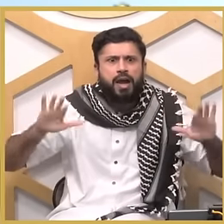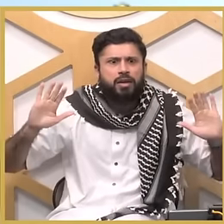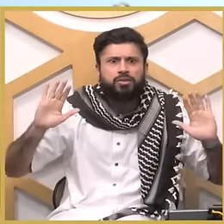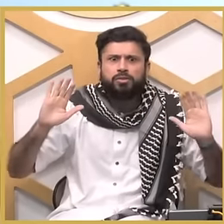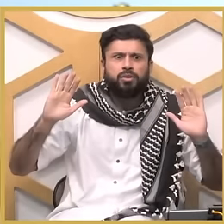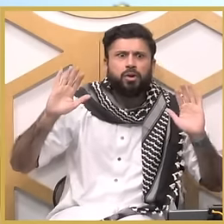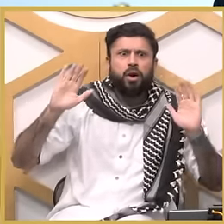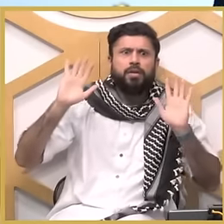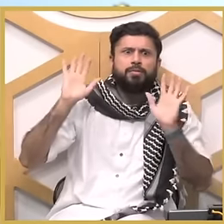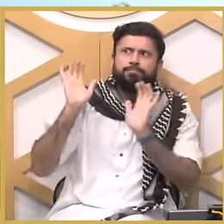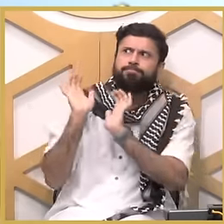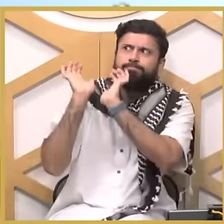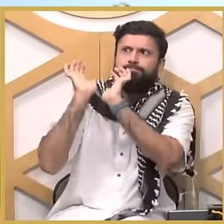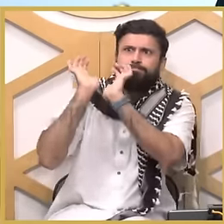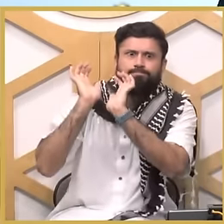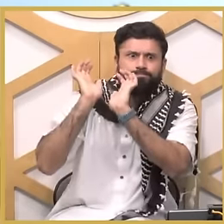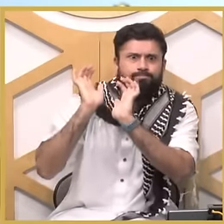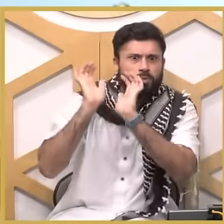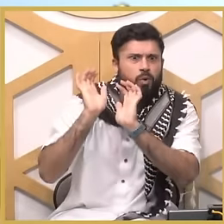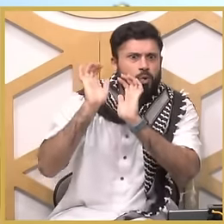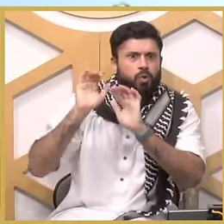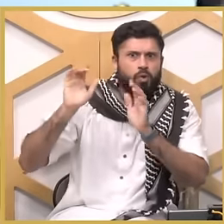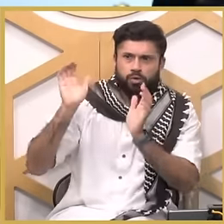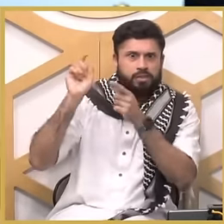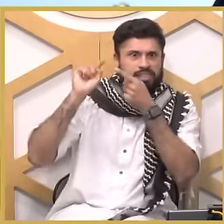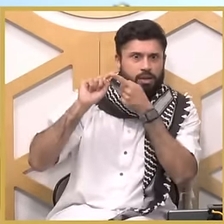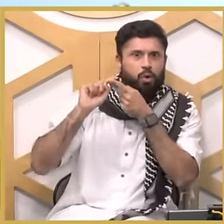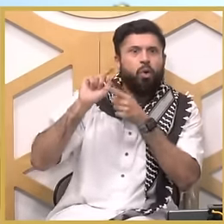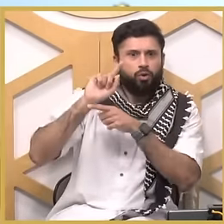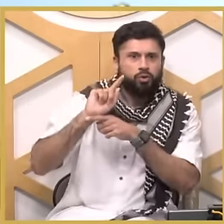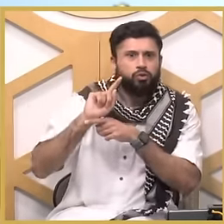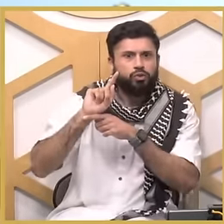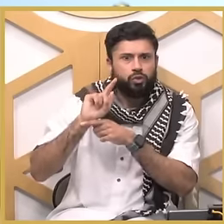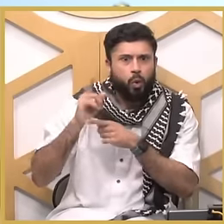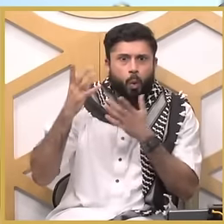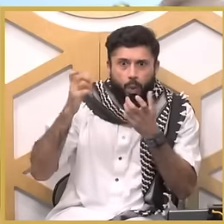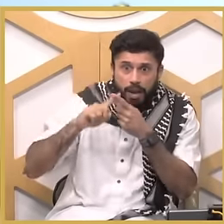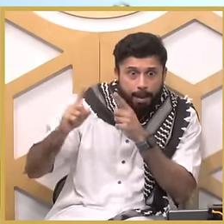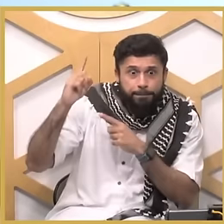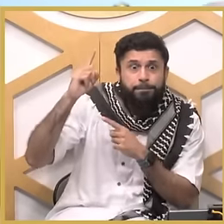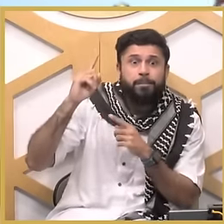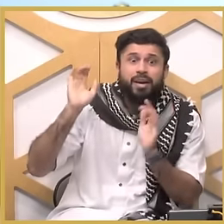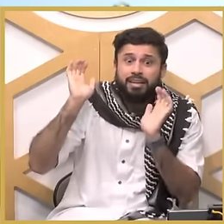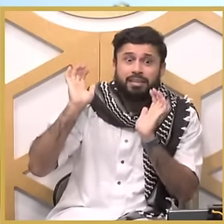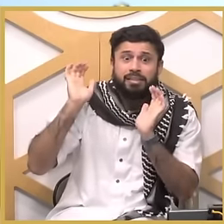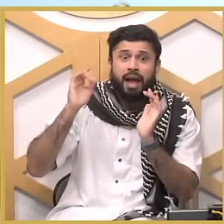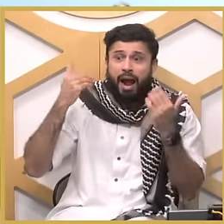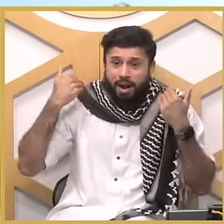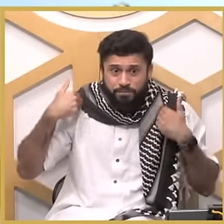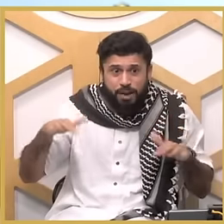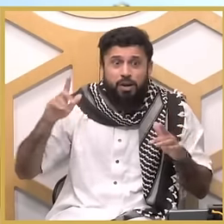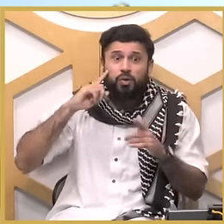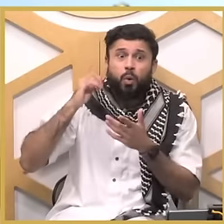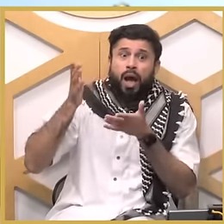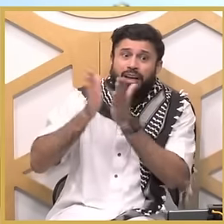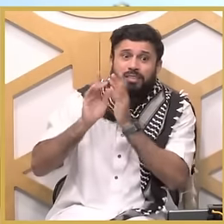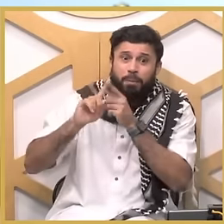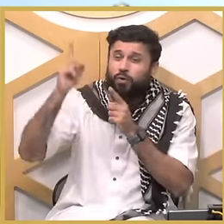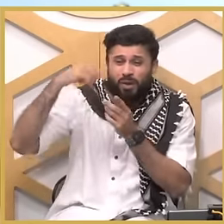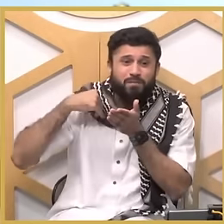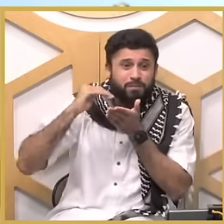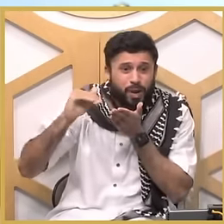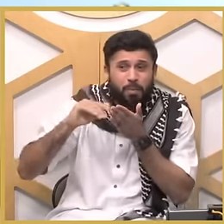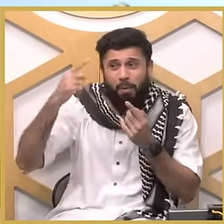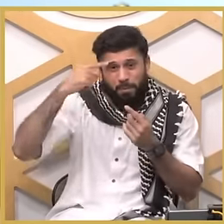front of me. And I don't want them to be like not seeking forgiveness for me or cursing me instead of seeking forgiveness for me. So it once again is the ability